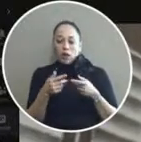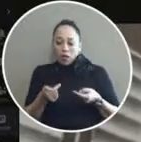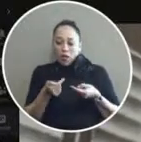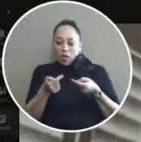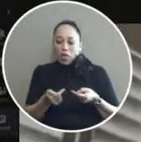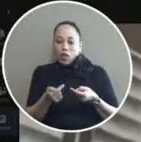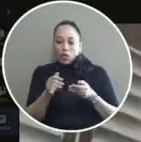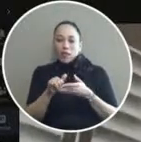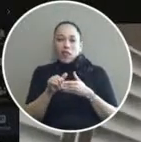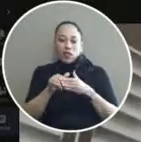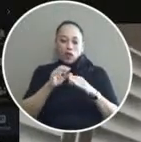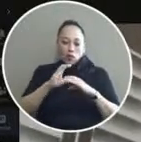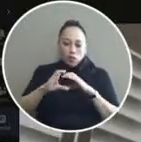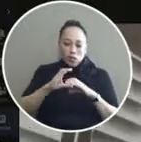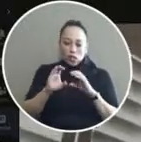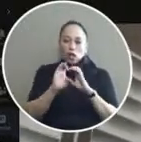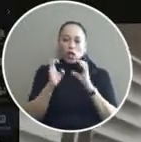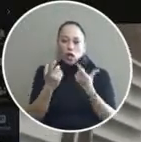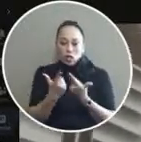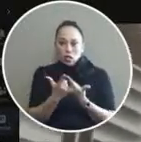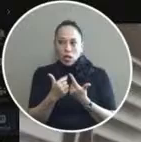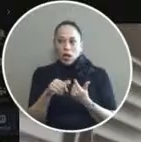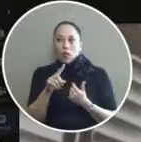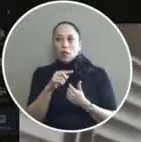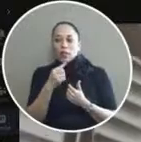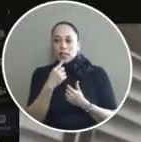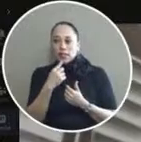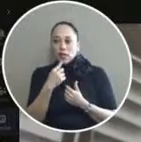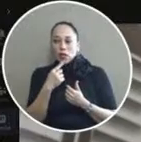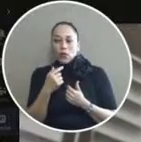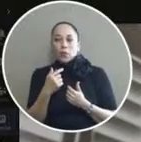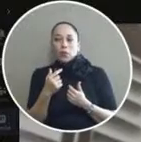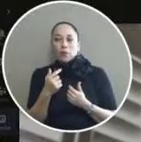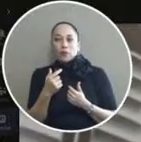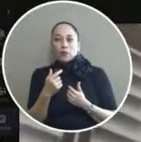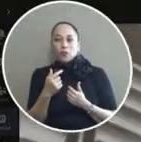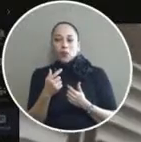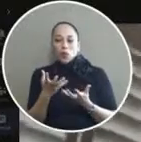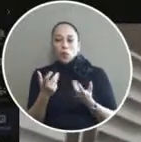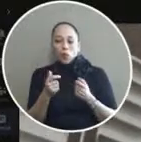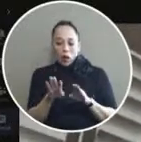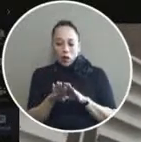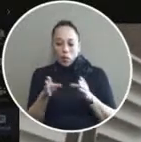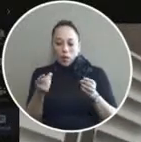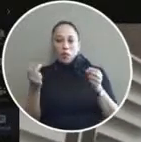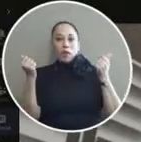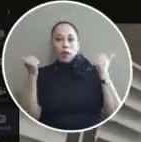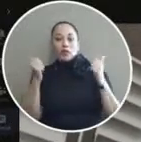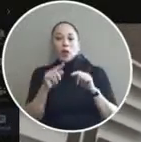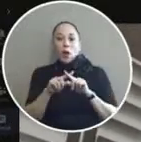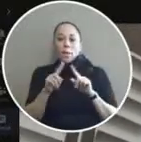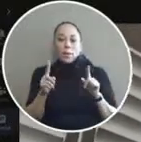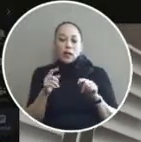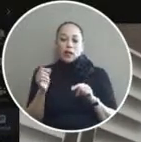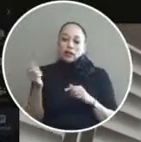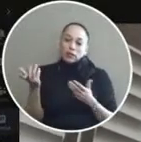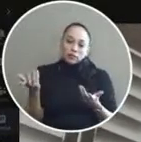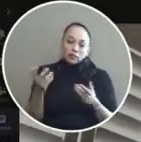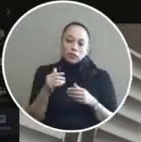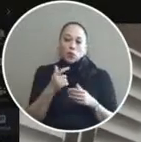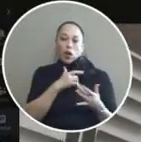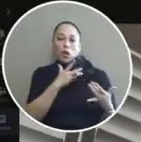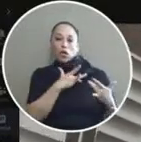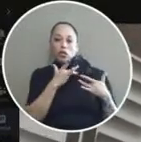these conversations we're having with the council. And we say, well, we don't want to open up too fast. But yet we're concerned